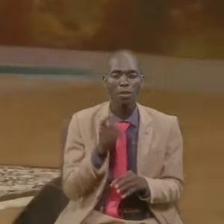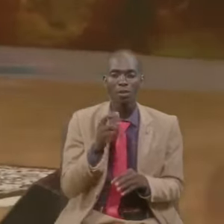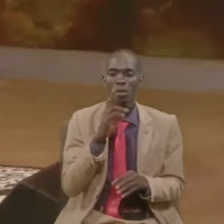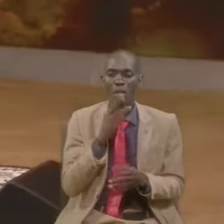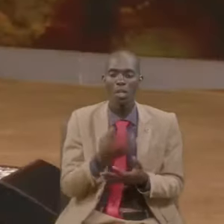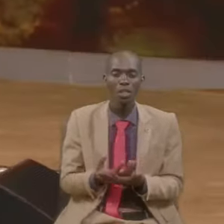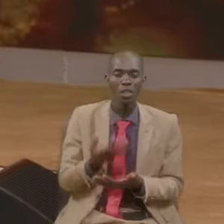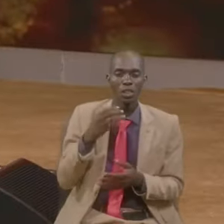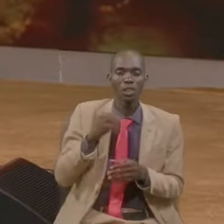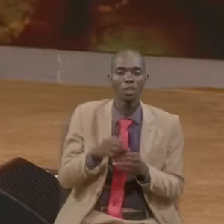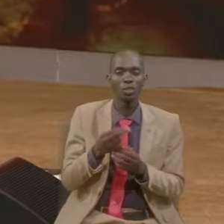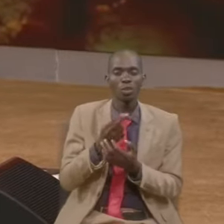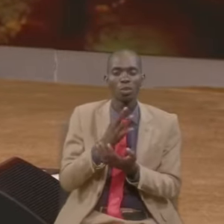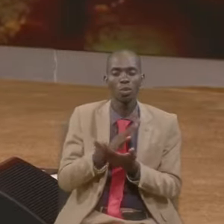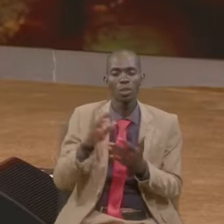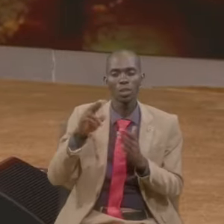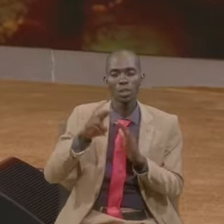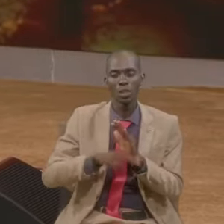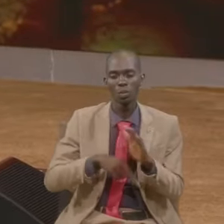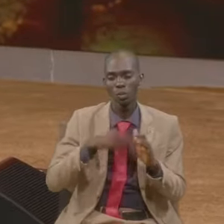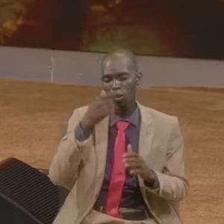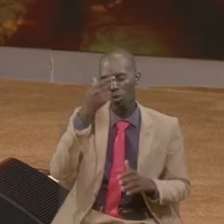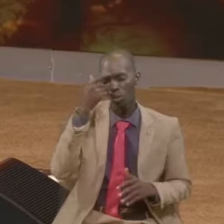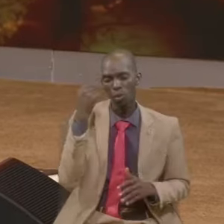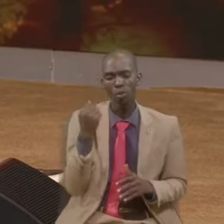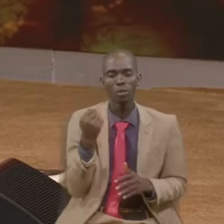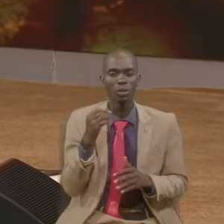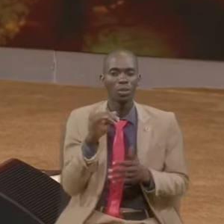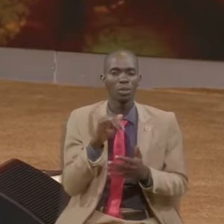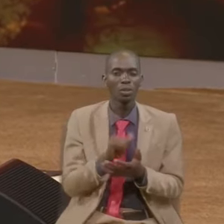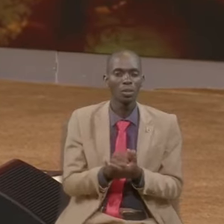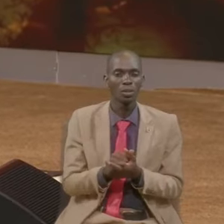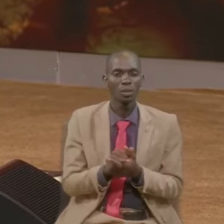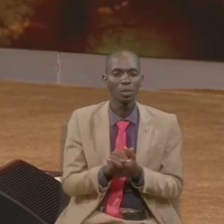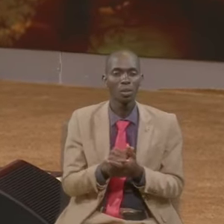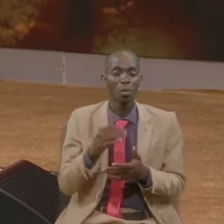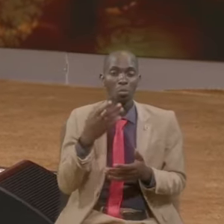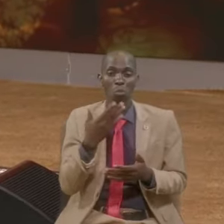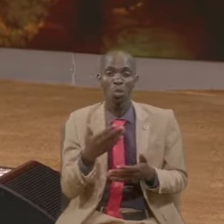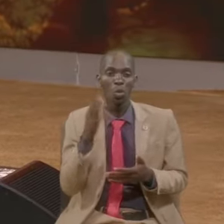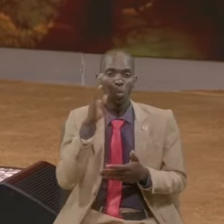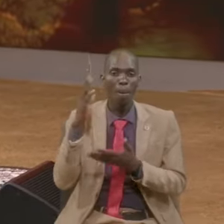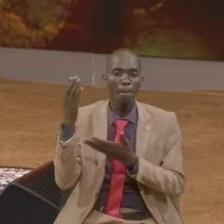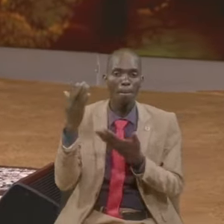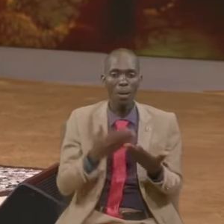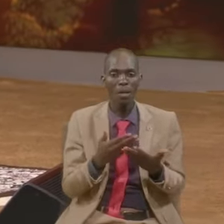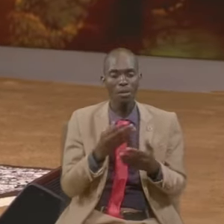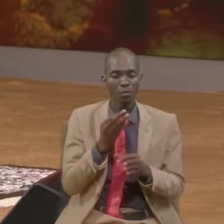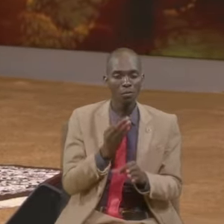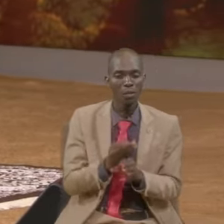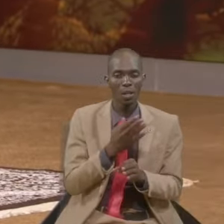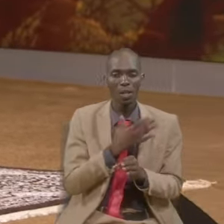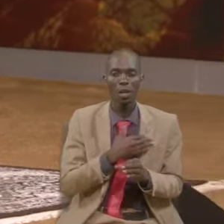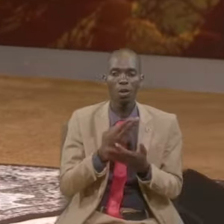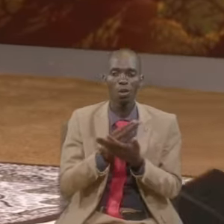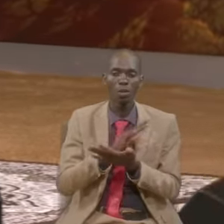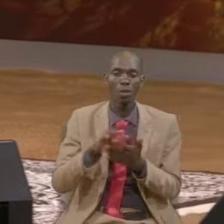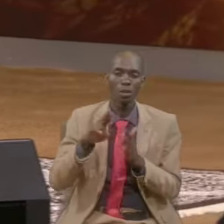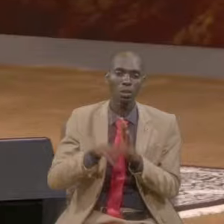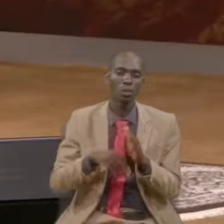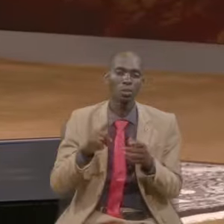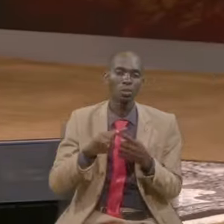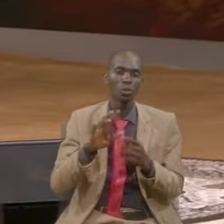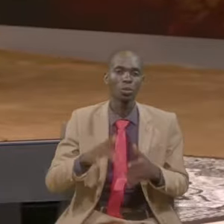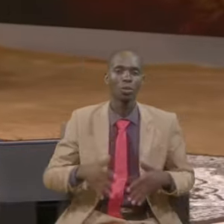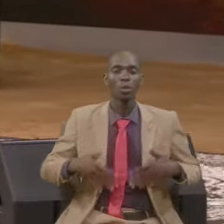in holiness, because that faith, the true faith, will bring godliness and holiness into your life. When you are rich in faith, you are